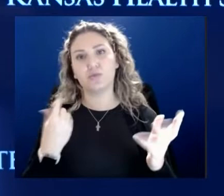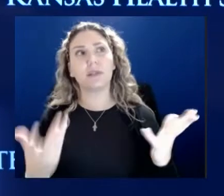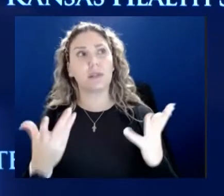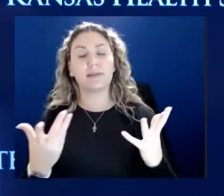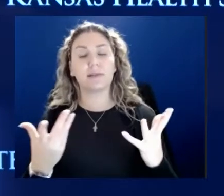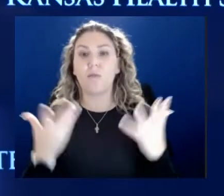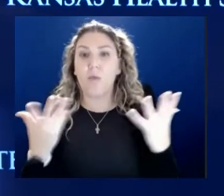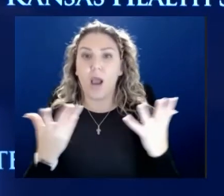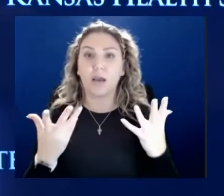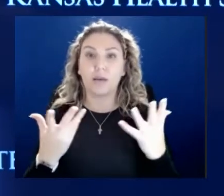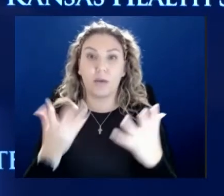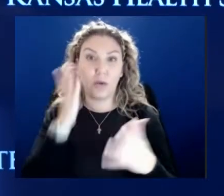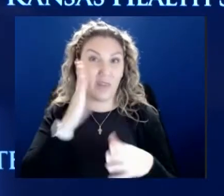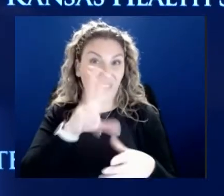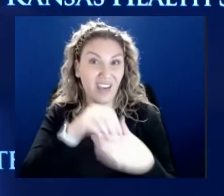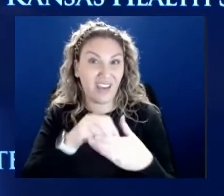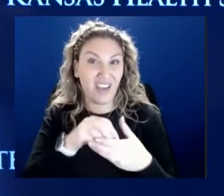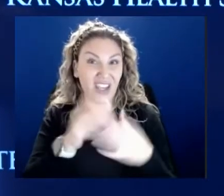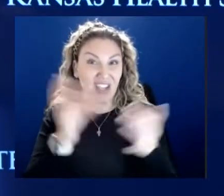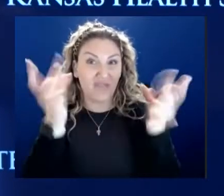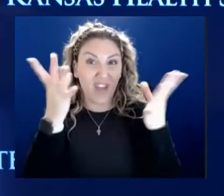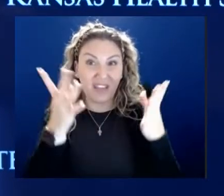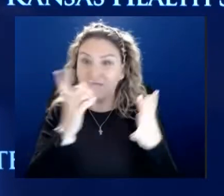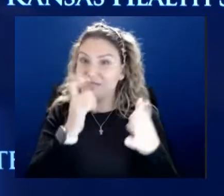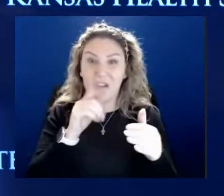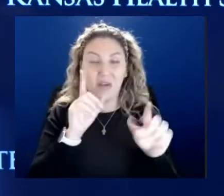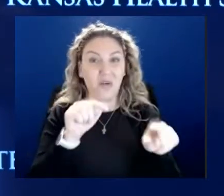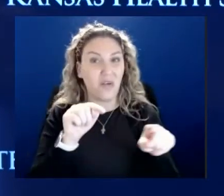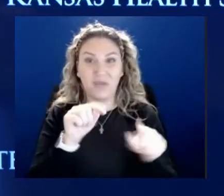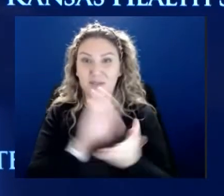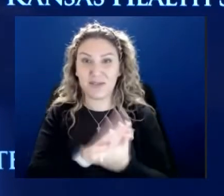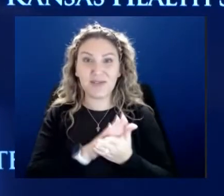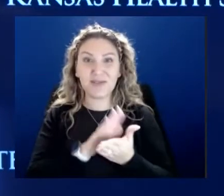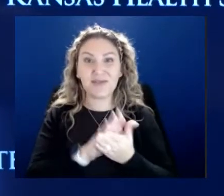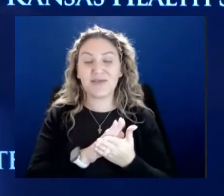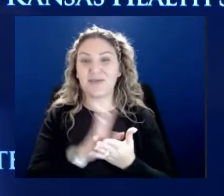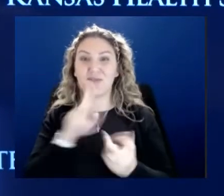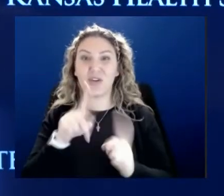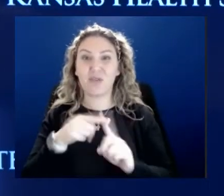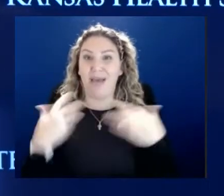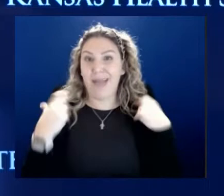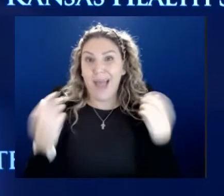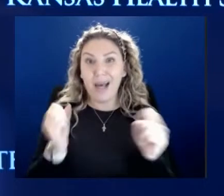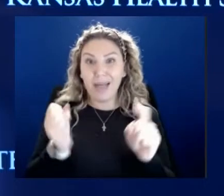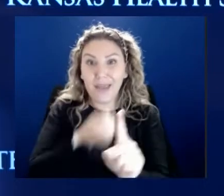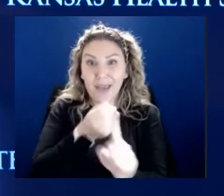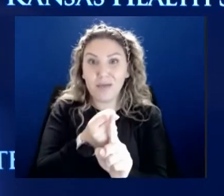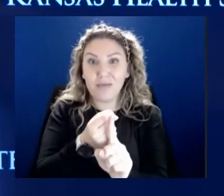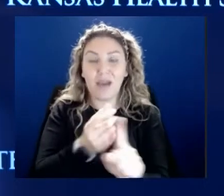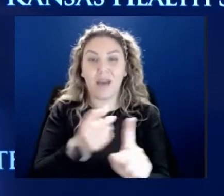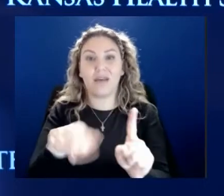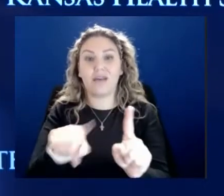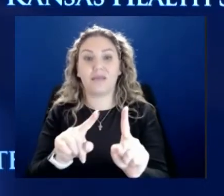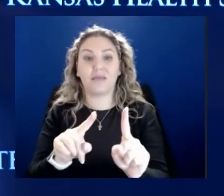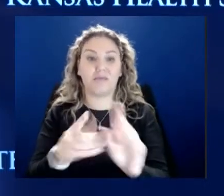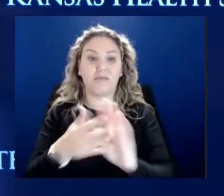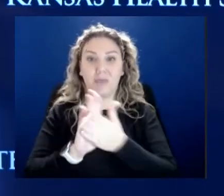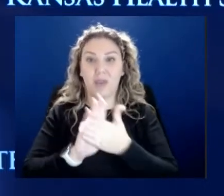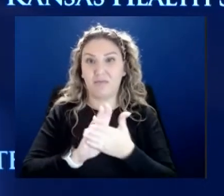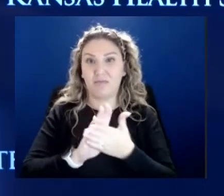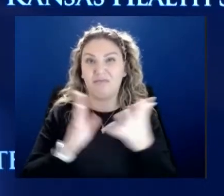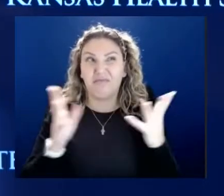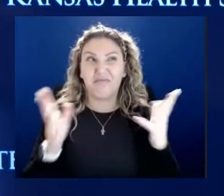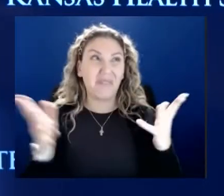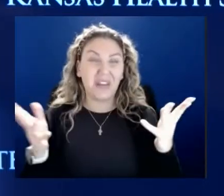in violence. They're going to not go to school. You talked about the health impacts that they will become a statistic we don't want our kids to become. And